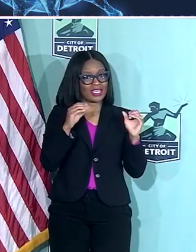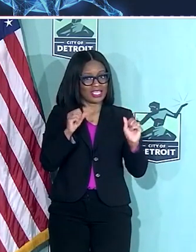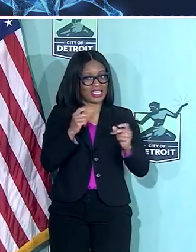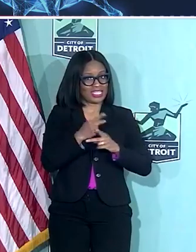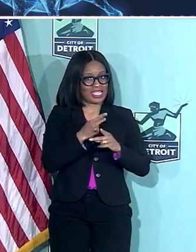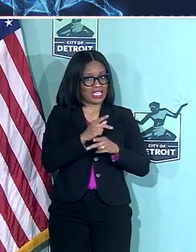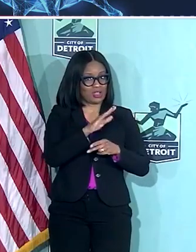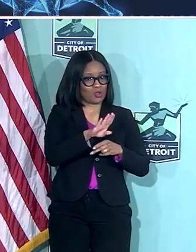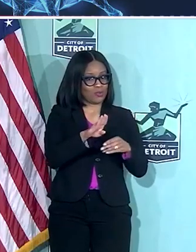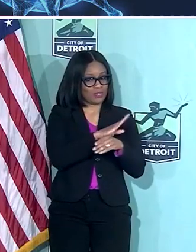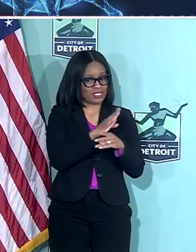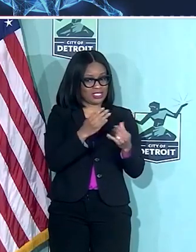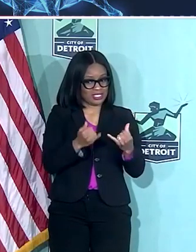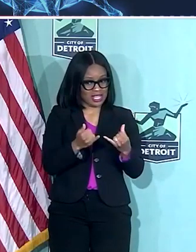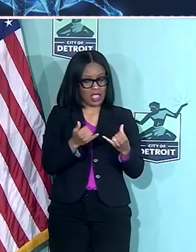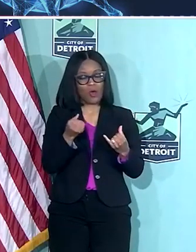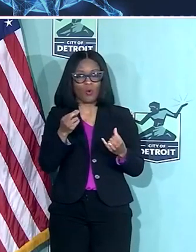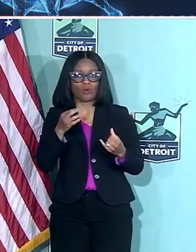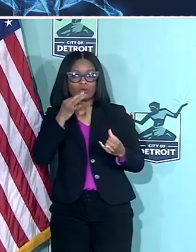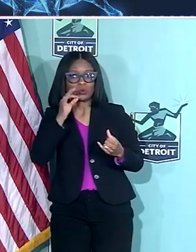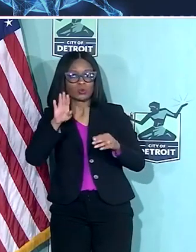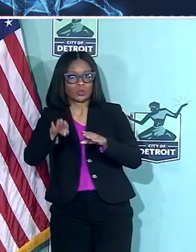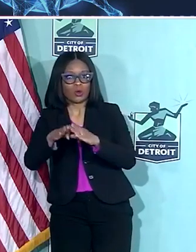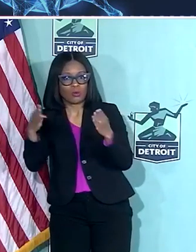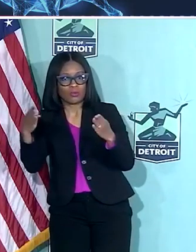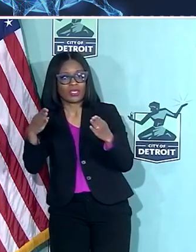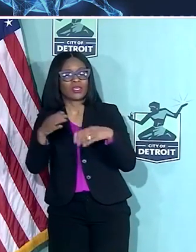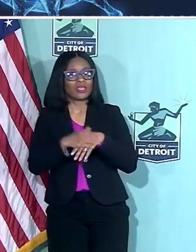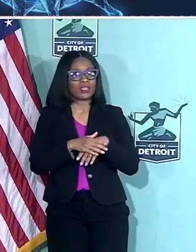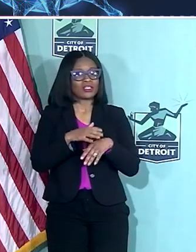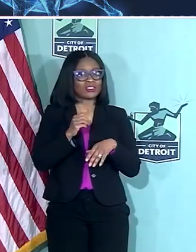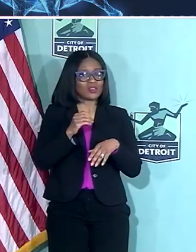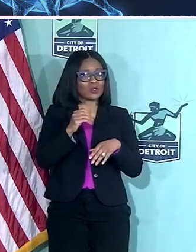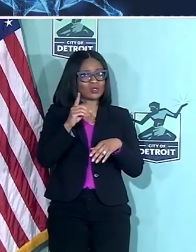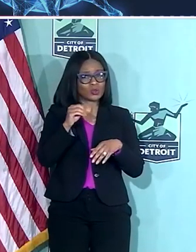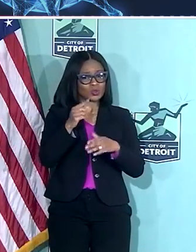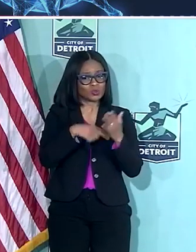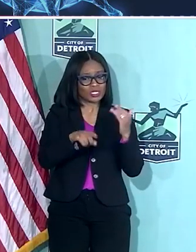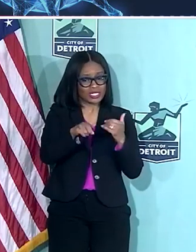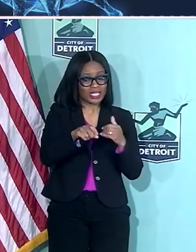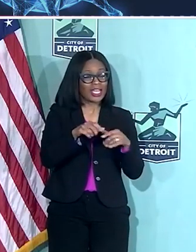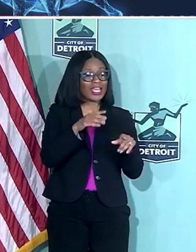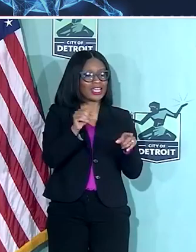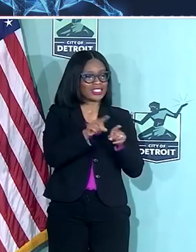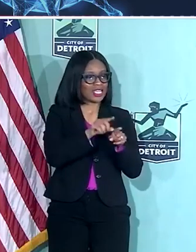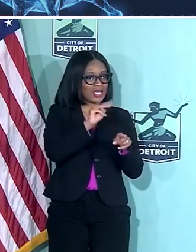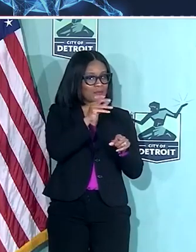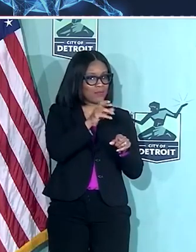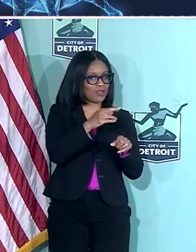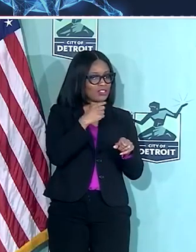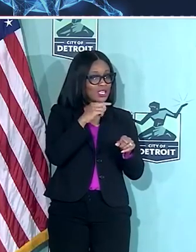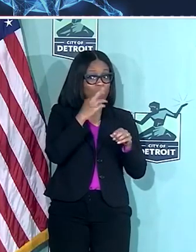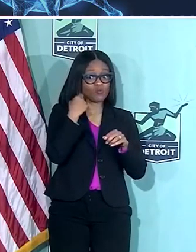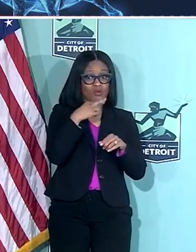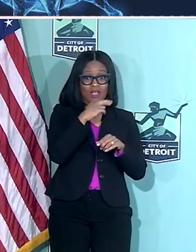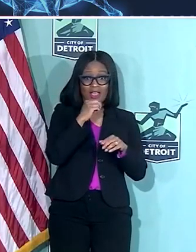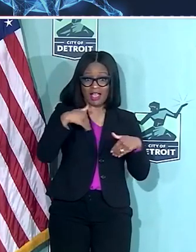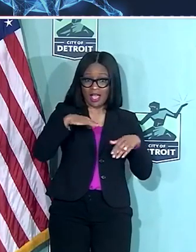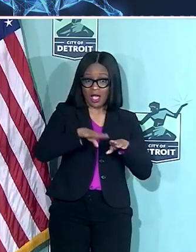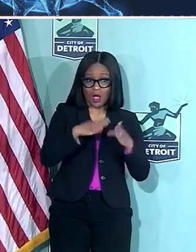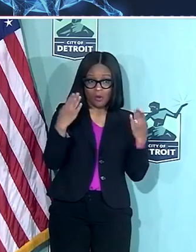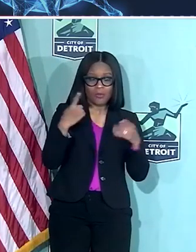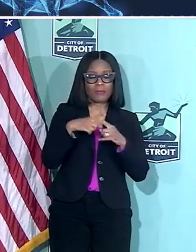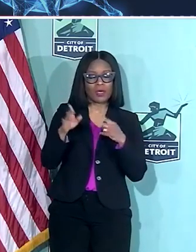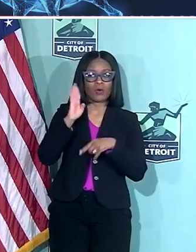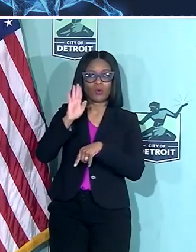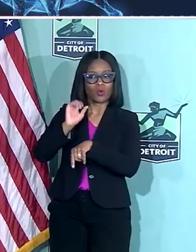now, the people that soon will be. And then I just want to echo the mayor's comments relative to the restaurants. I mean, they're not open now, but we're working with those folks to make